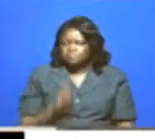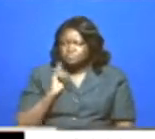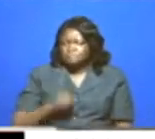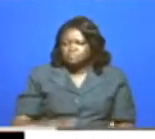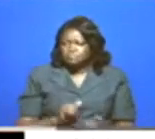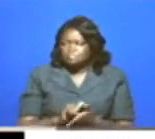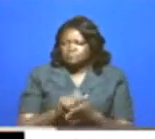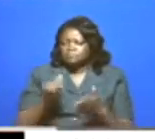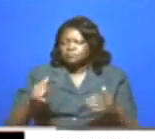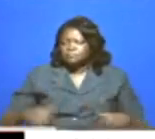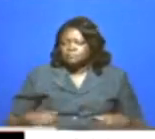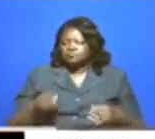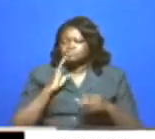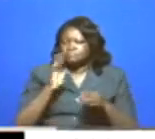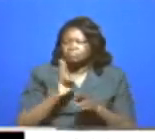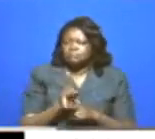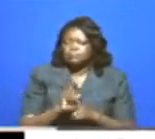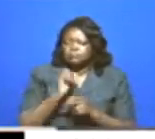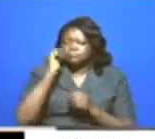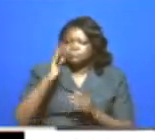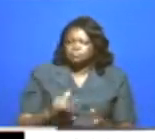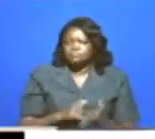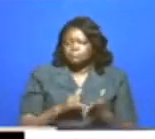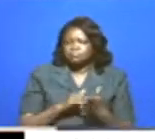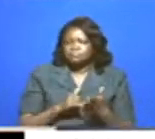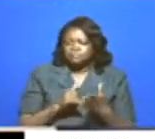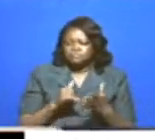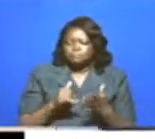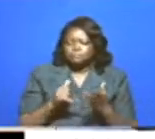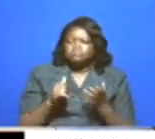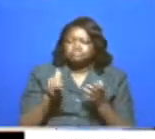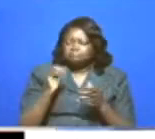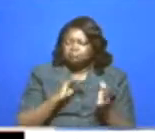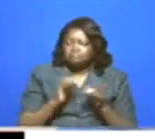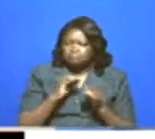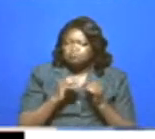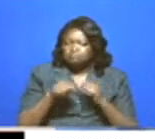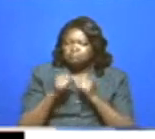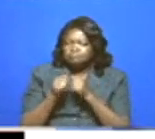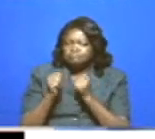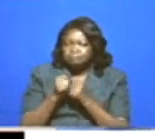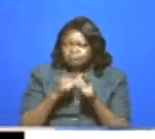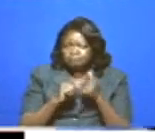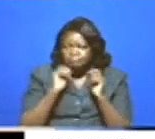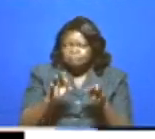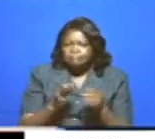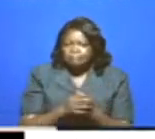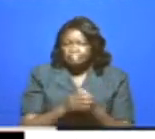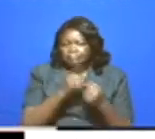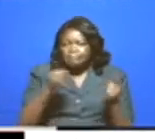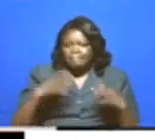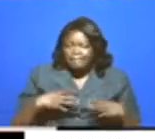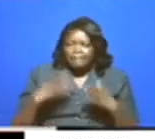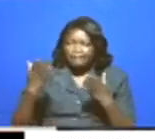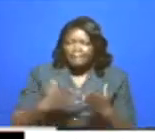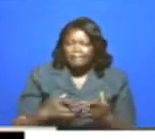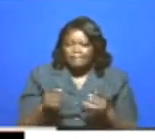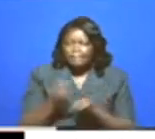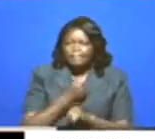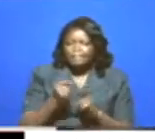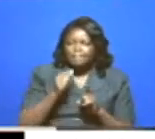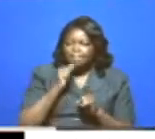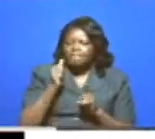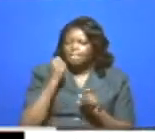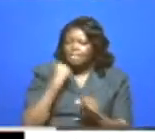used by politicians to engage in political malpractice. Use people's sons and daughters to bring violence. I will not do the